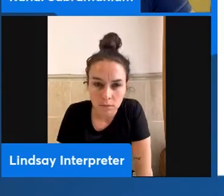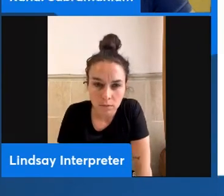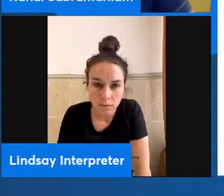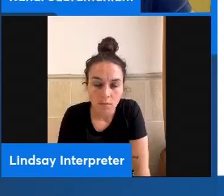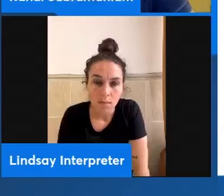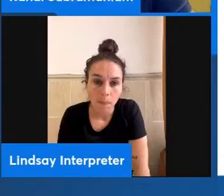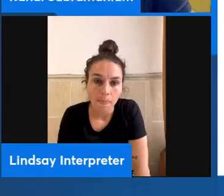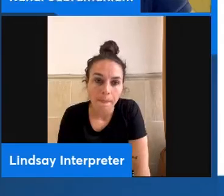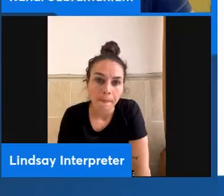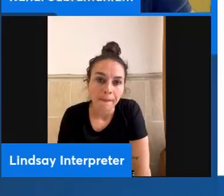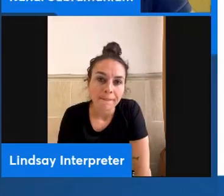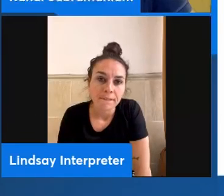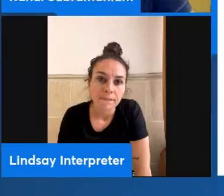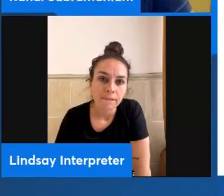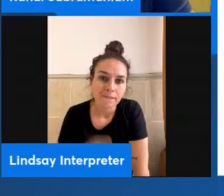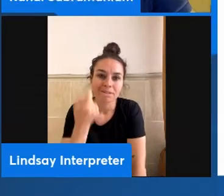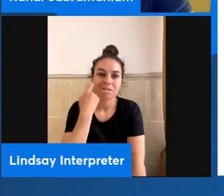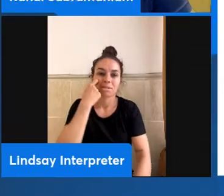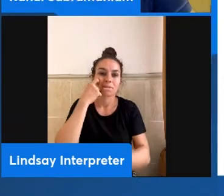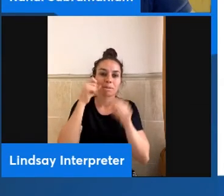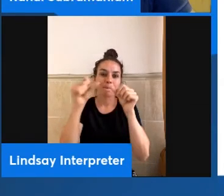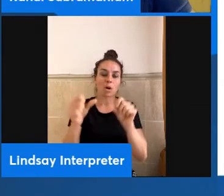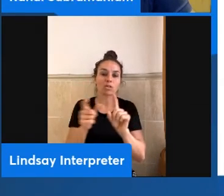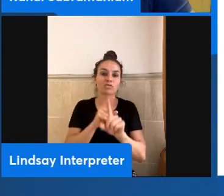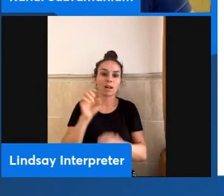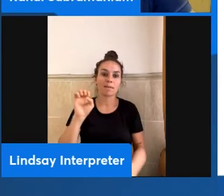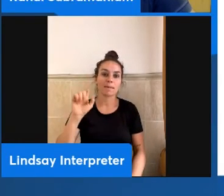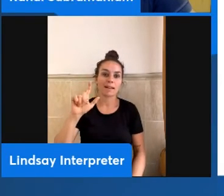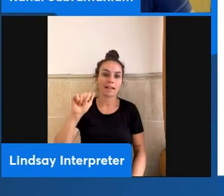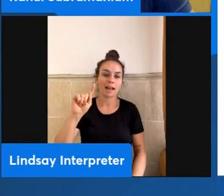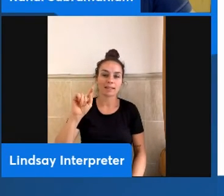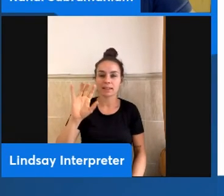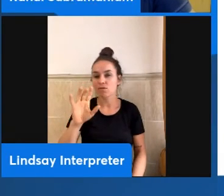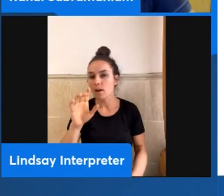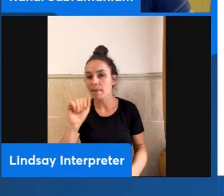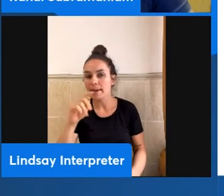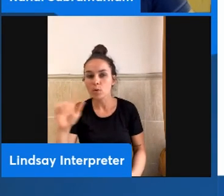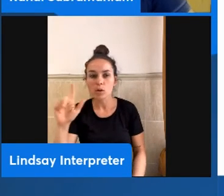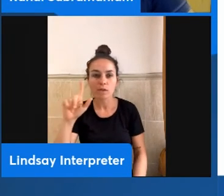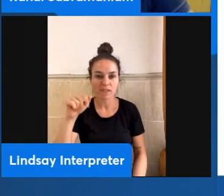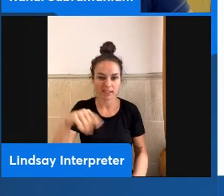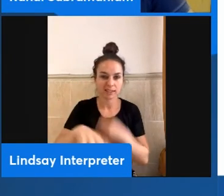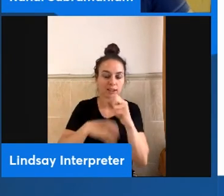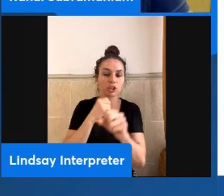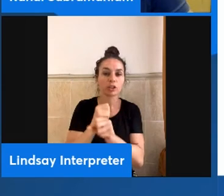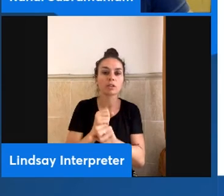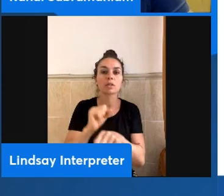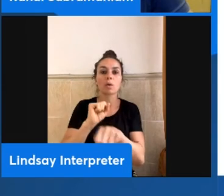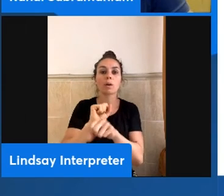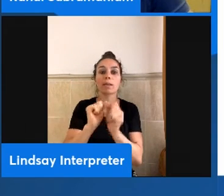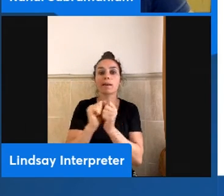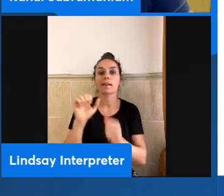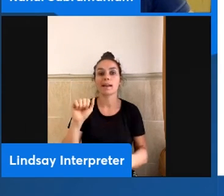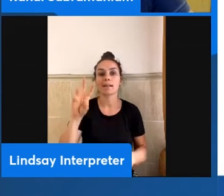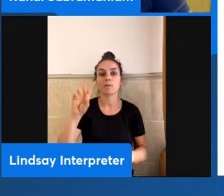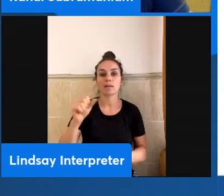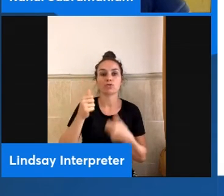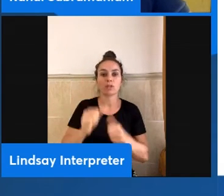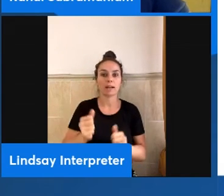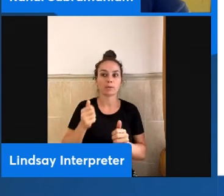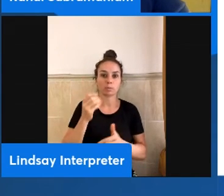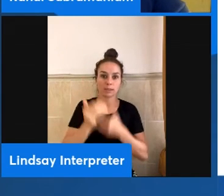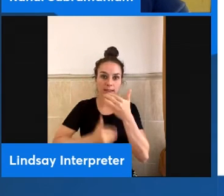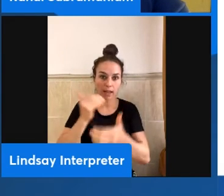So this is a recent post by Elastic, April 2022, working with AWS to accelerate results that